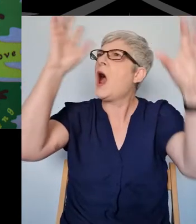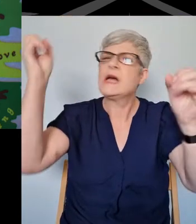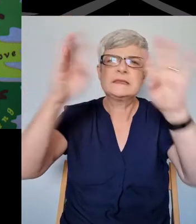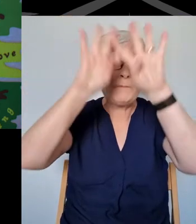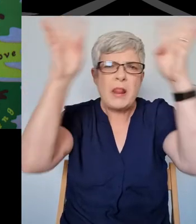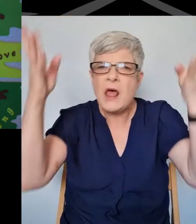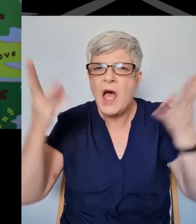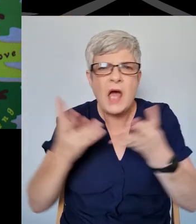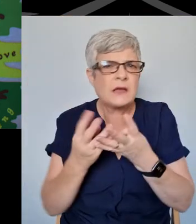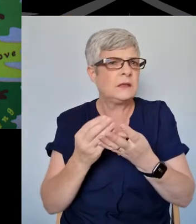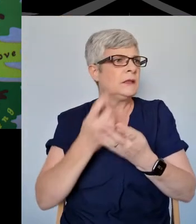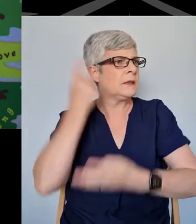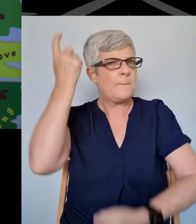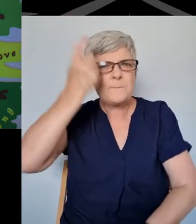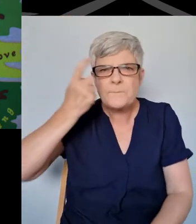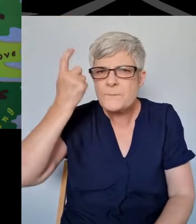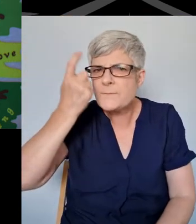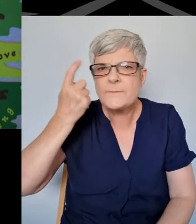its mysteries.